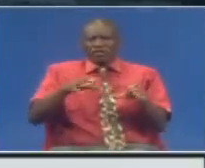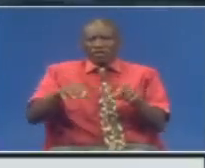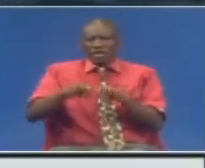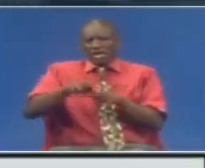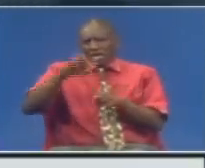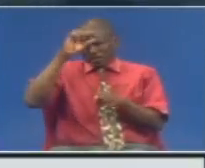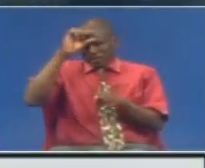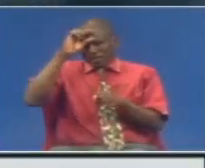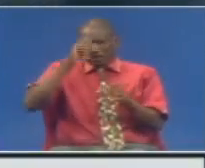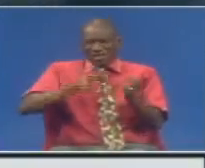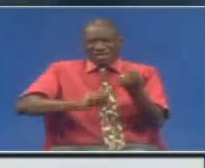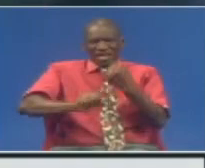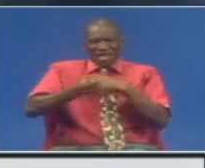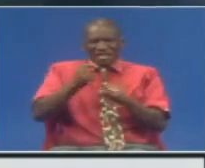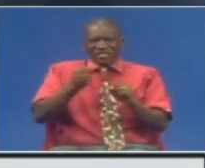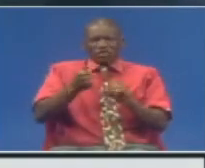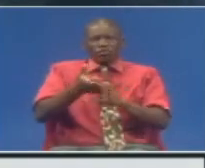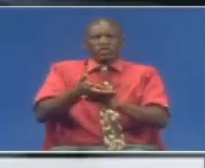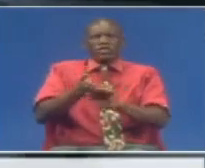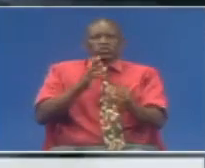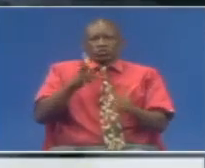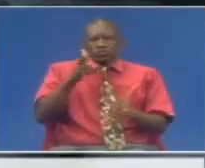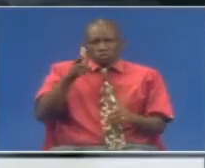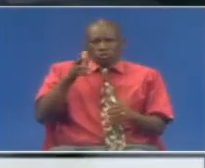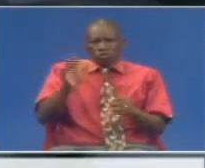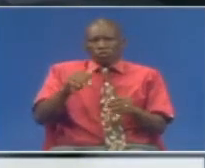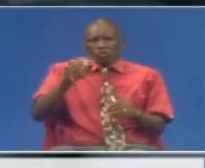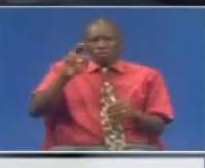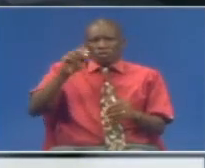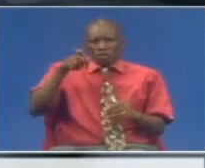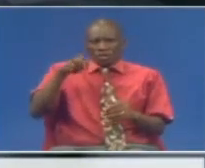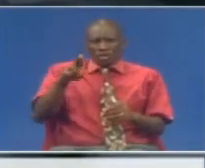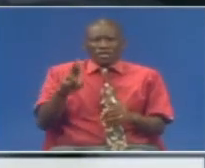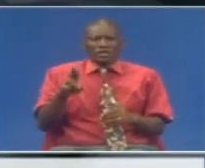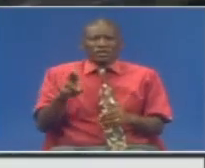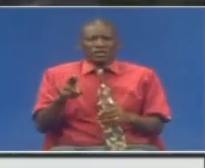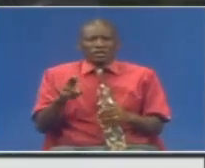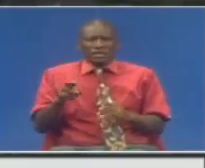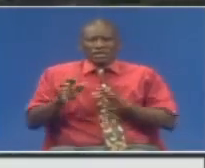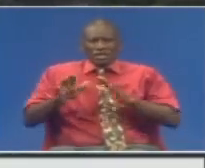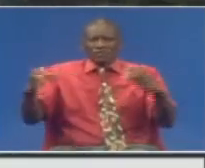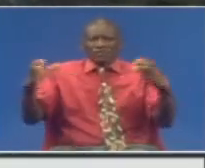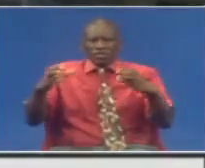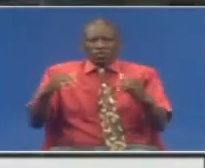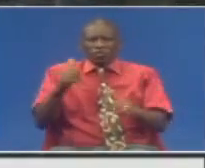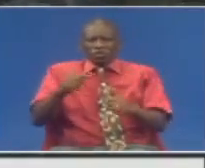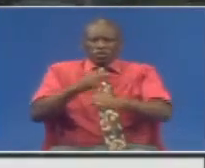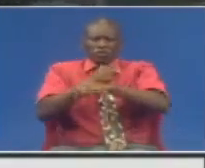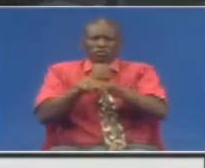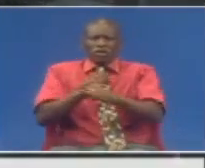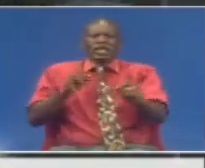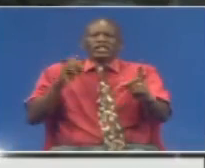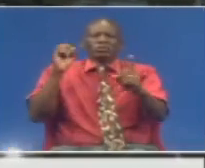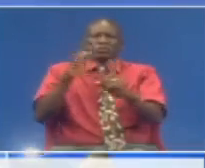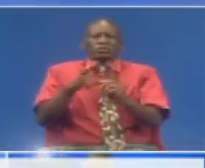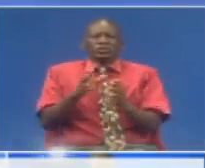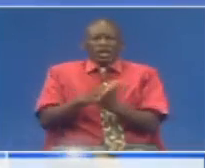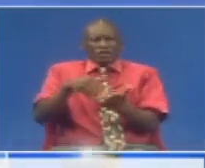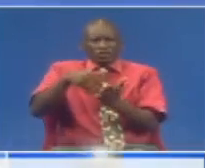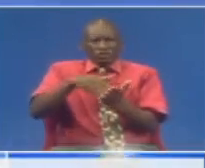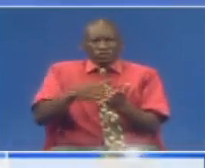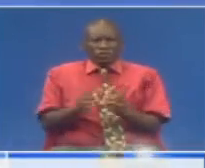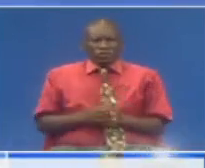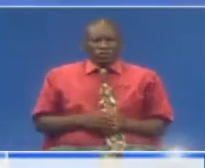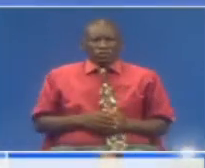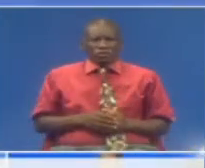took the steps to withdraw arms from civilian police reservists, leaving the communities they protected exposed and vulnerable. Plan